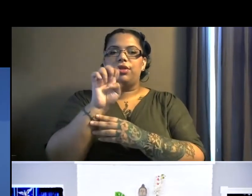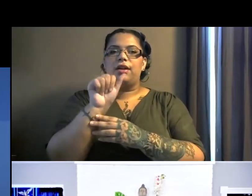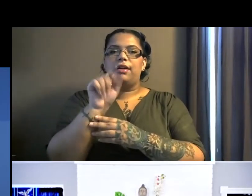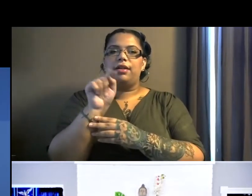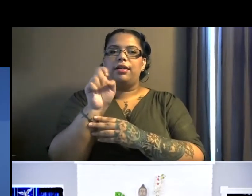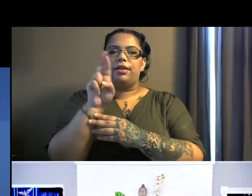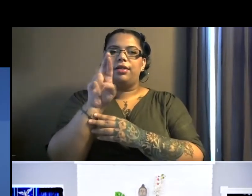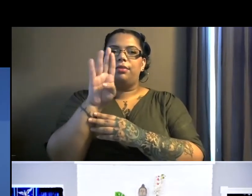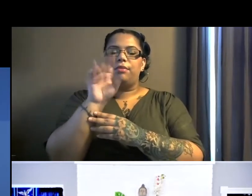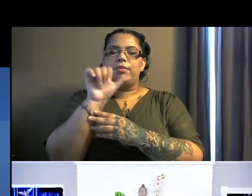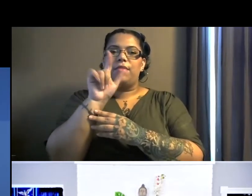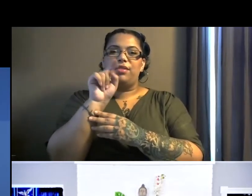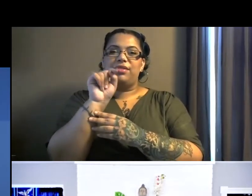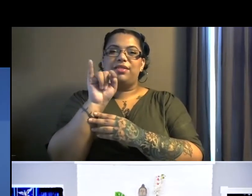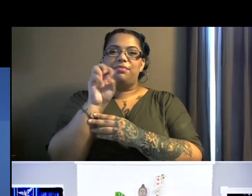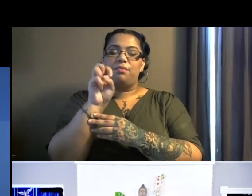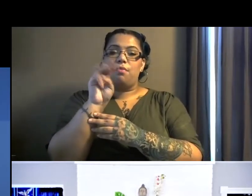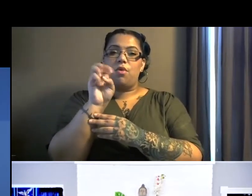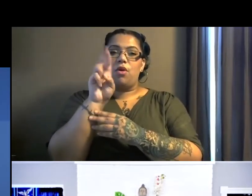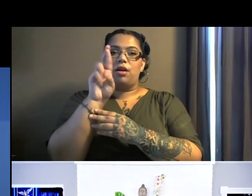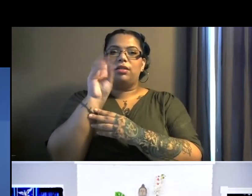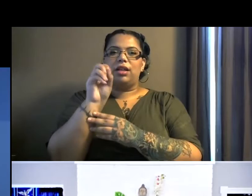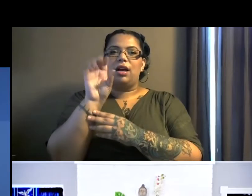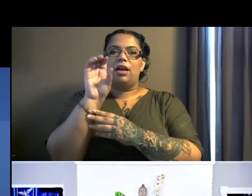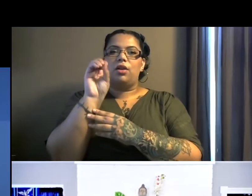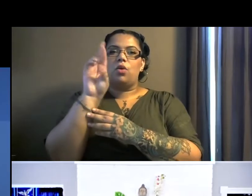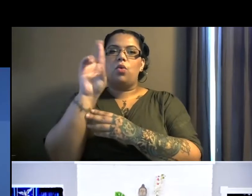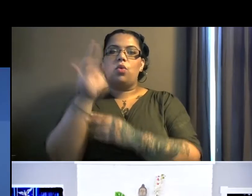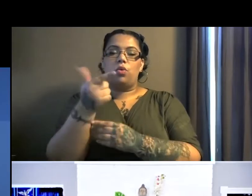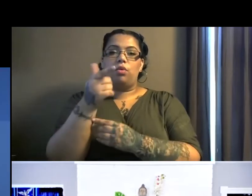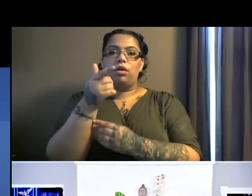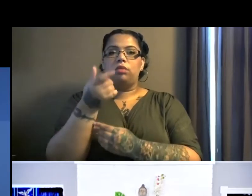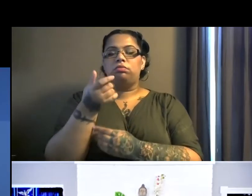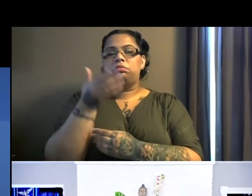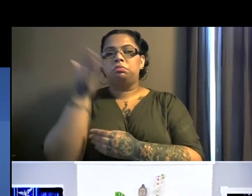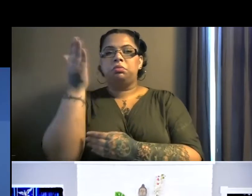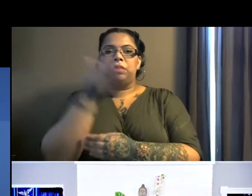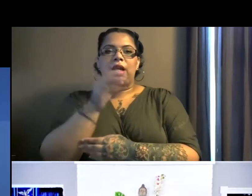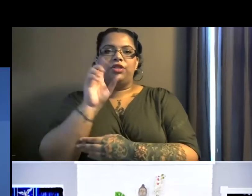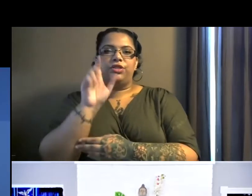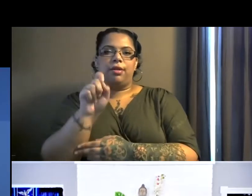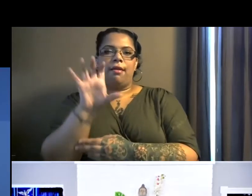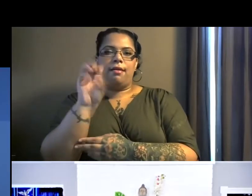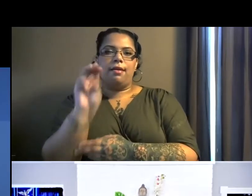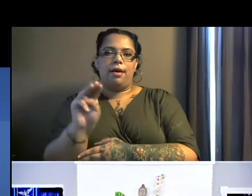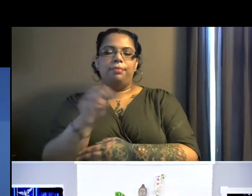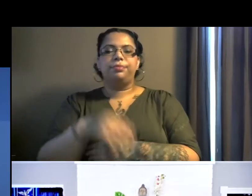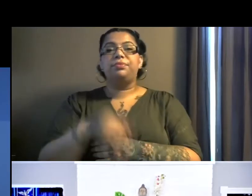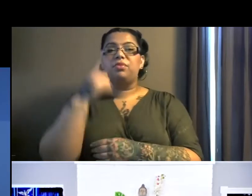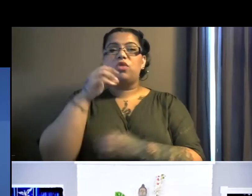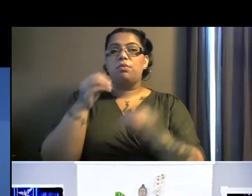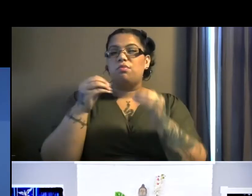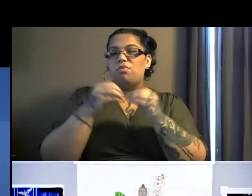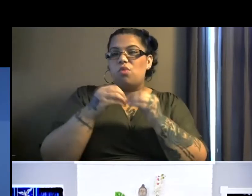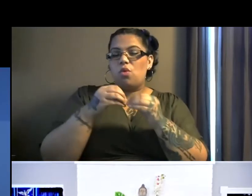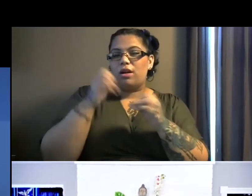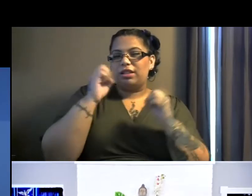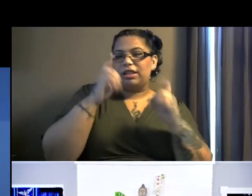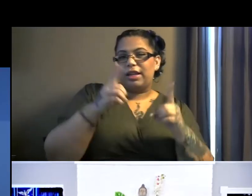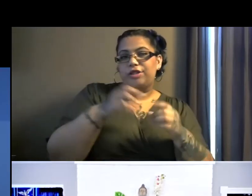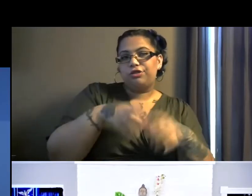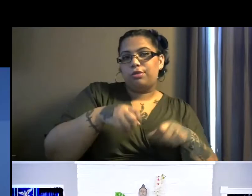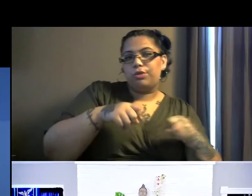cslgreaterbaltimore.org or .com, to find more educational opportunities in ours